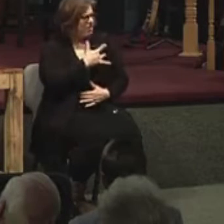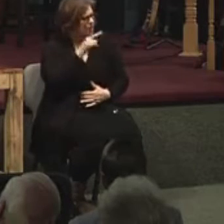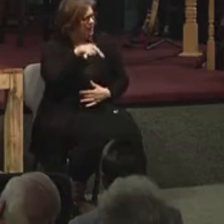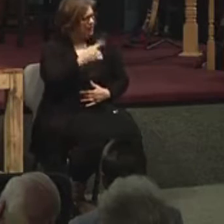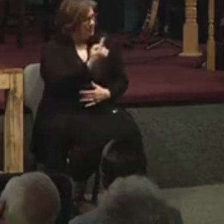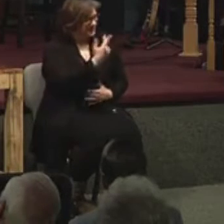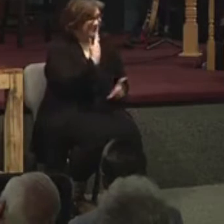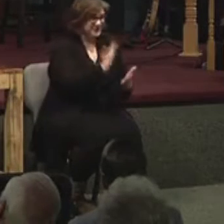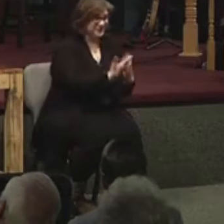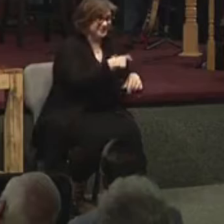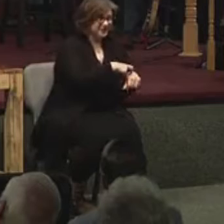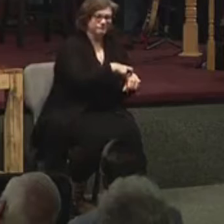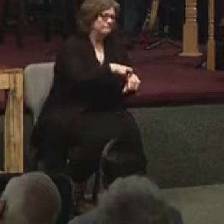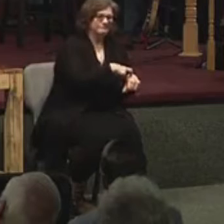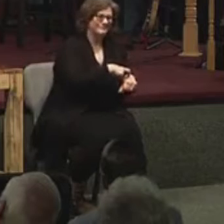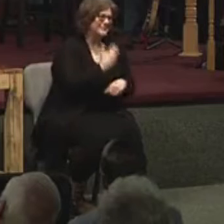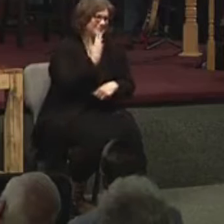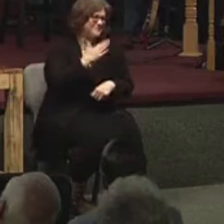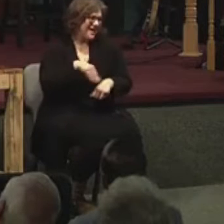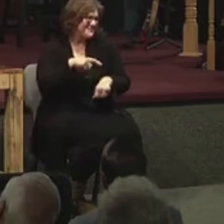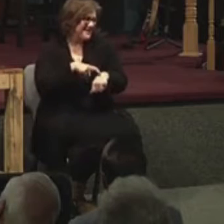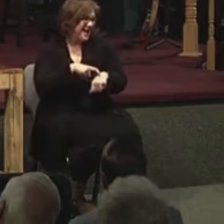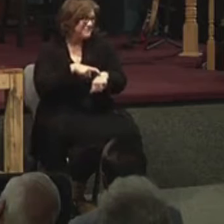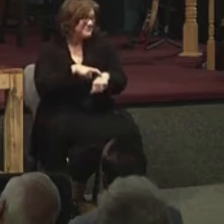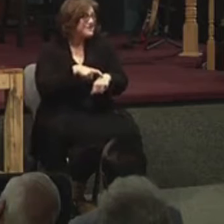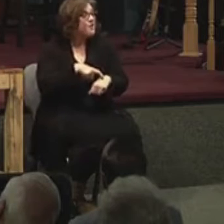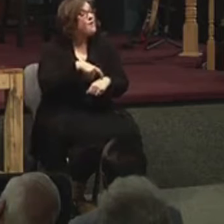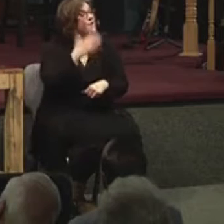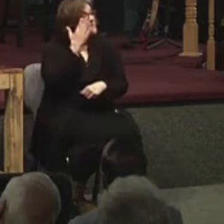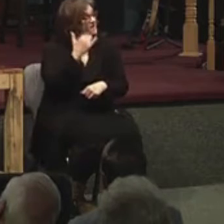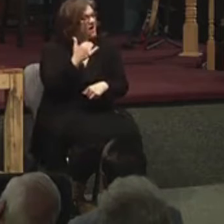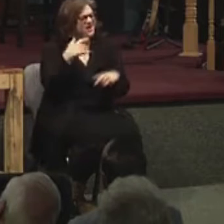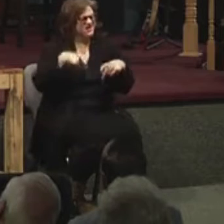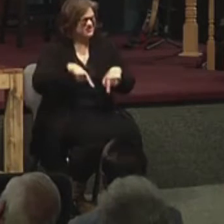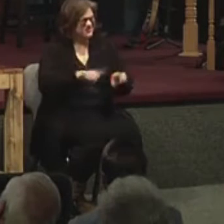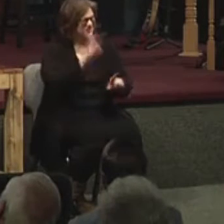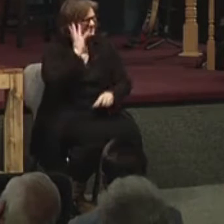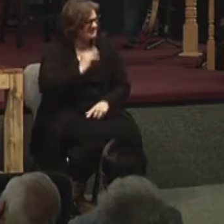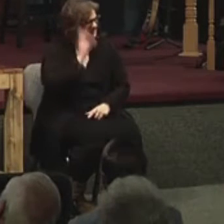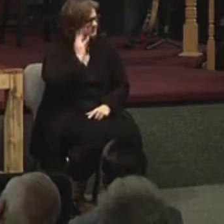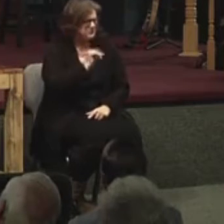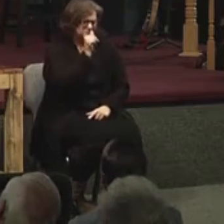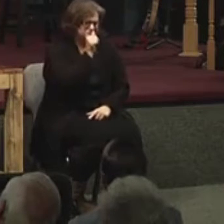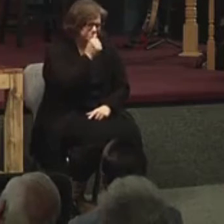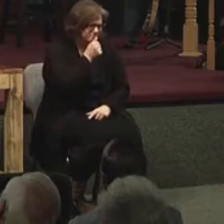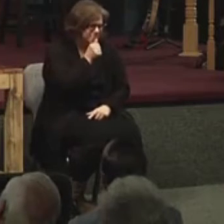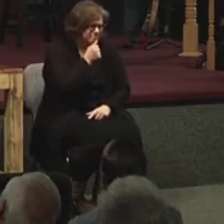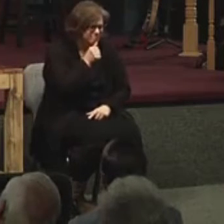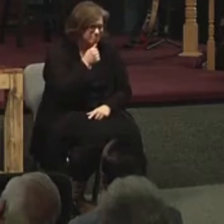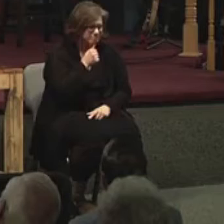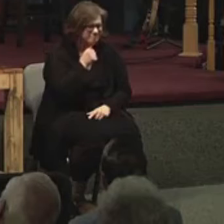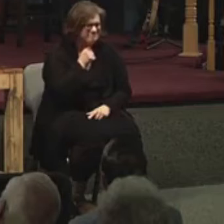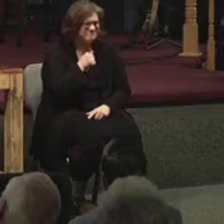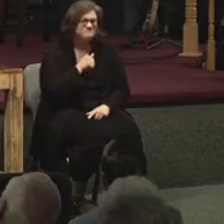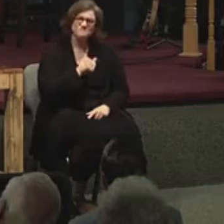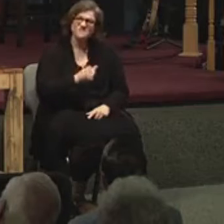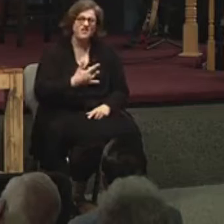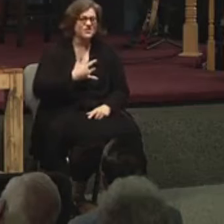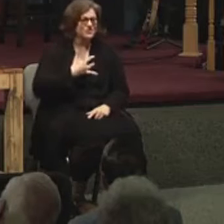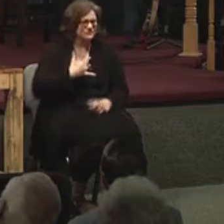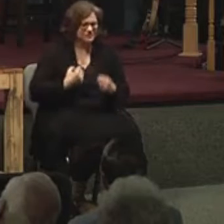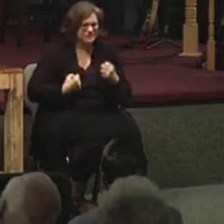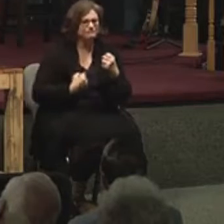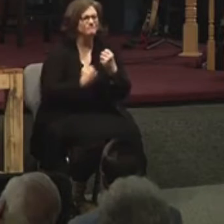when things get hard, we still have that experience, that relationship with him. And we hold on to